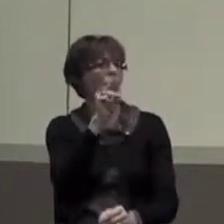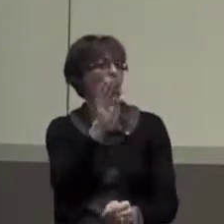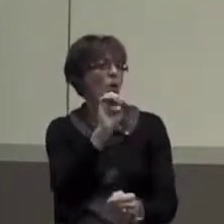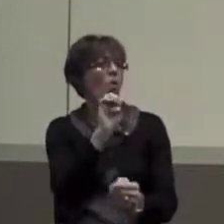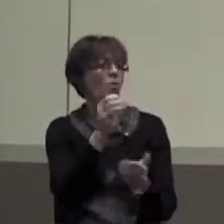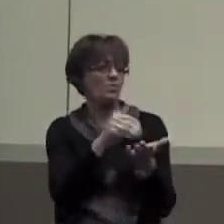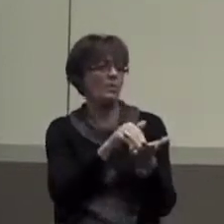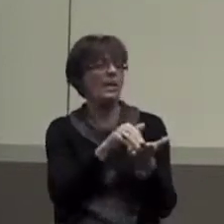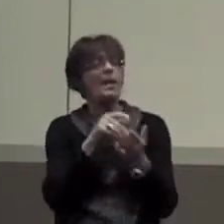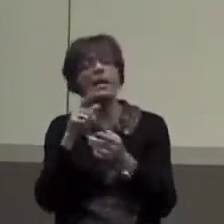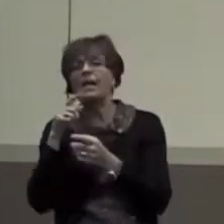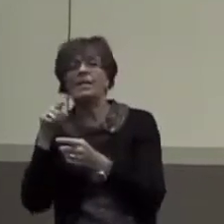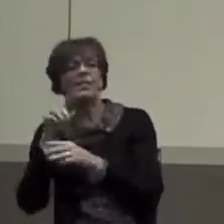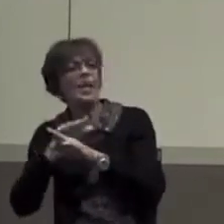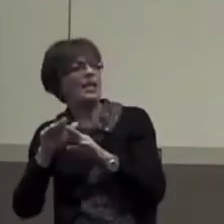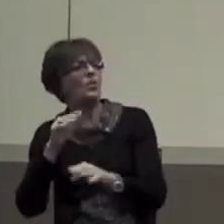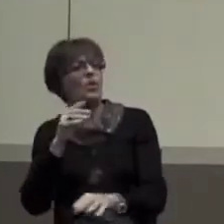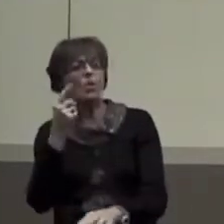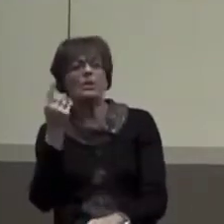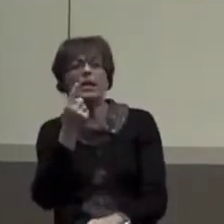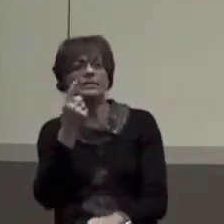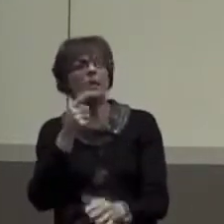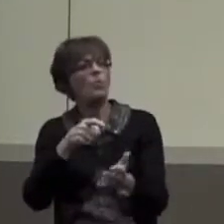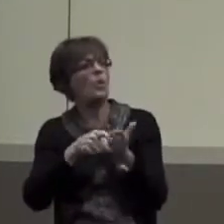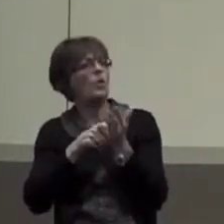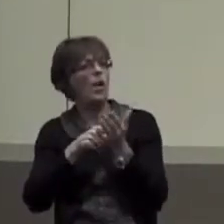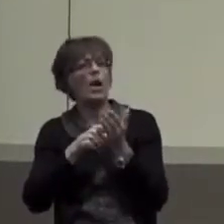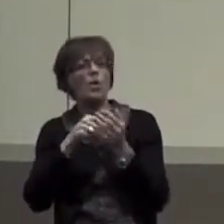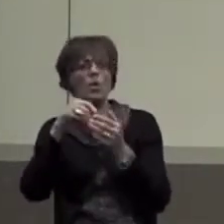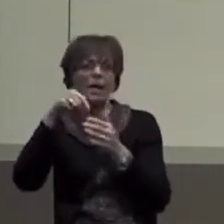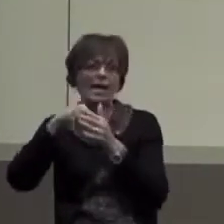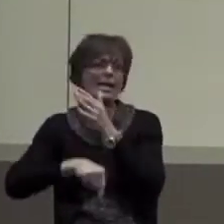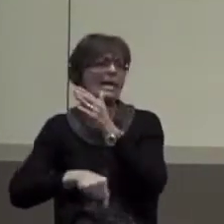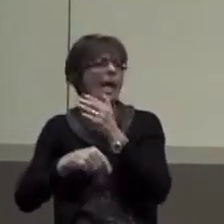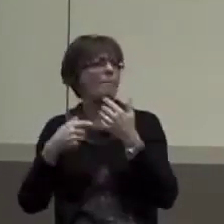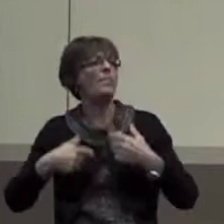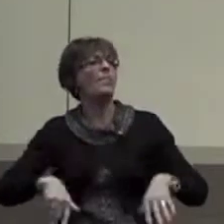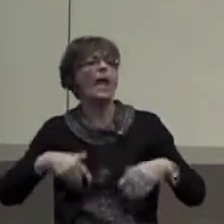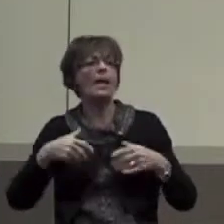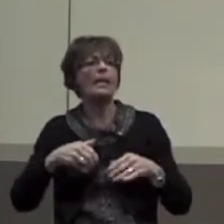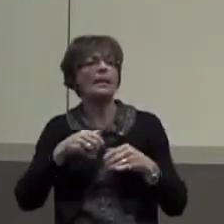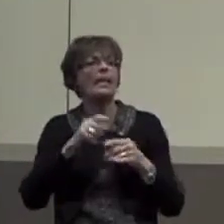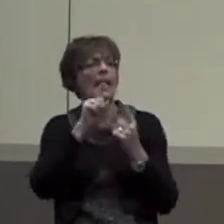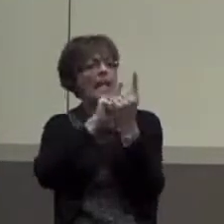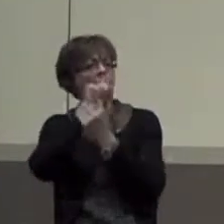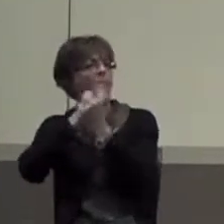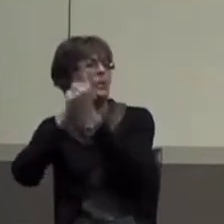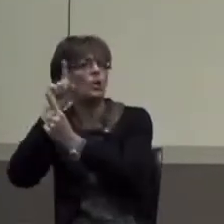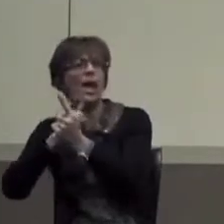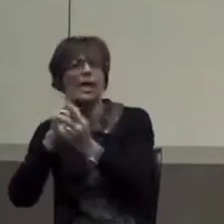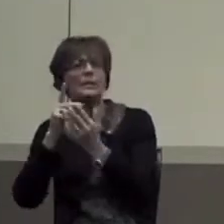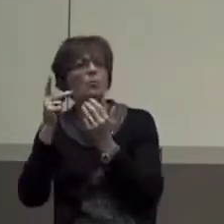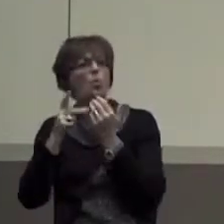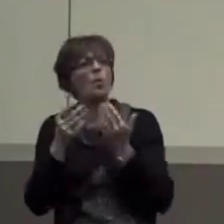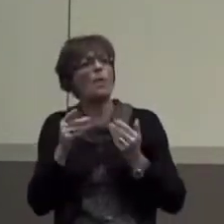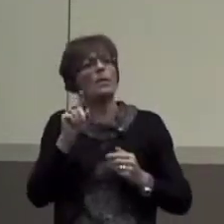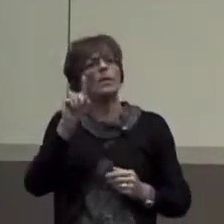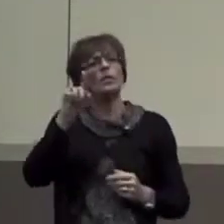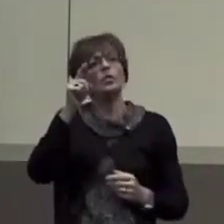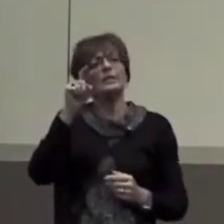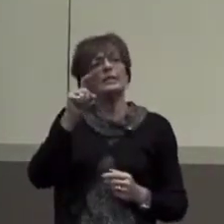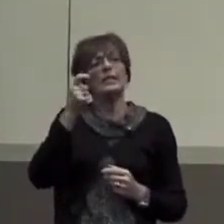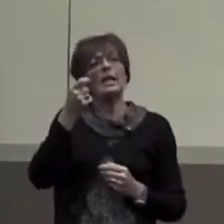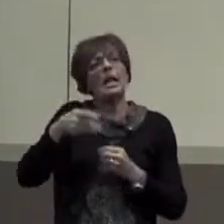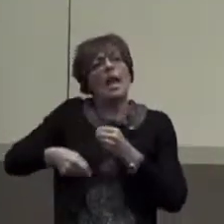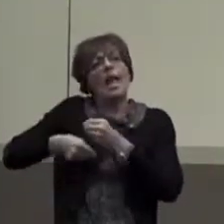They don't necessarily require an in-depth, highly individualized program. They maybe just need a little extra support.